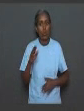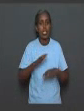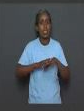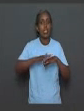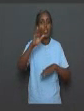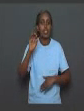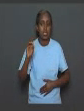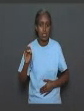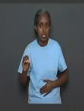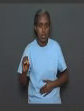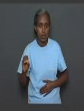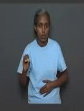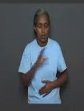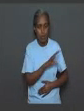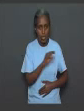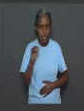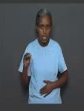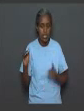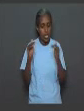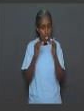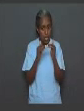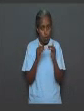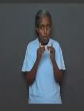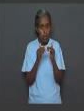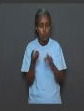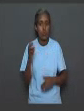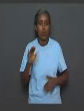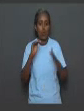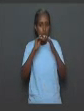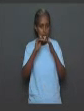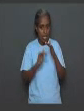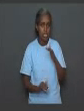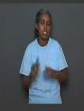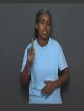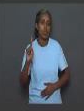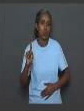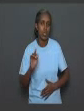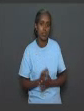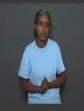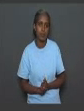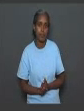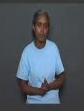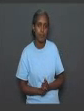than 0 and equal to or less than 1.